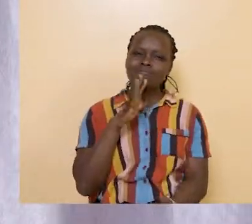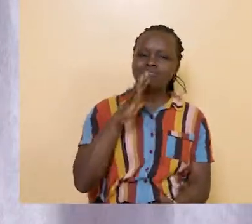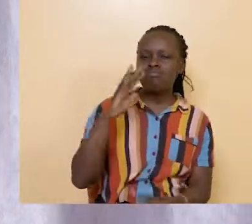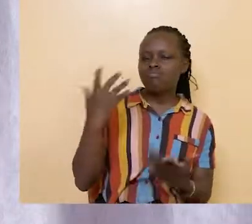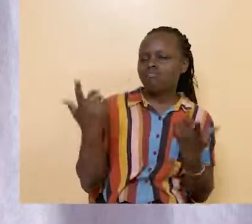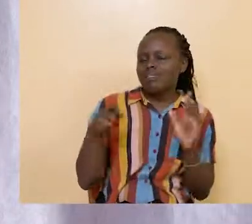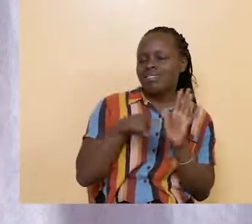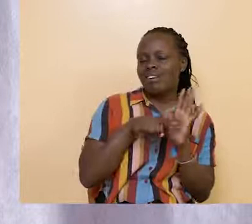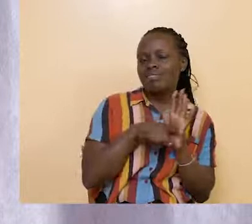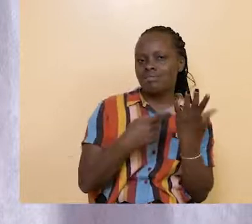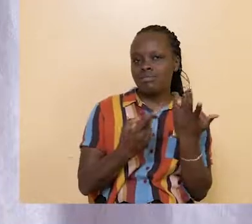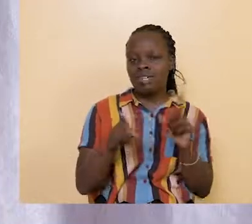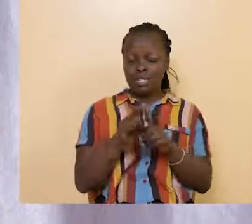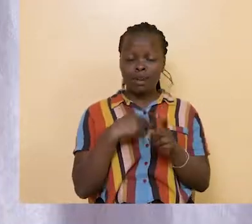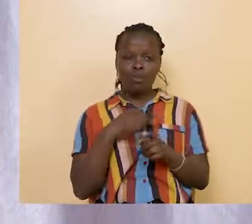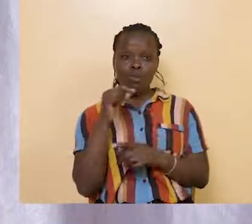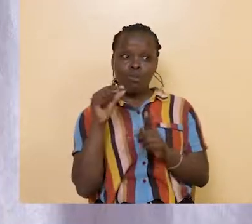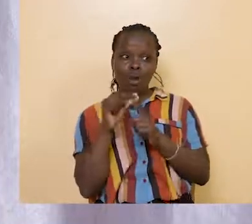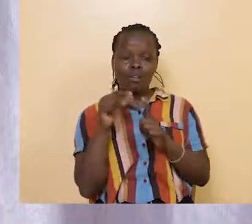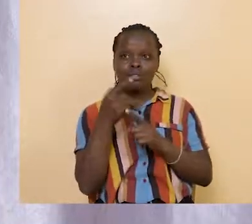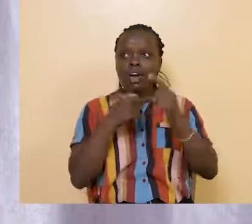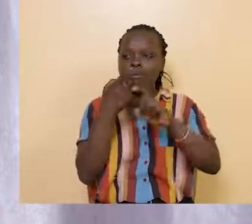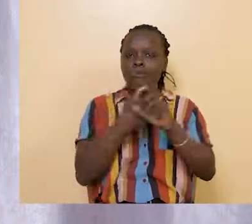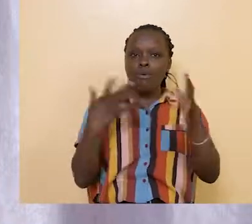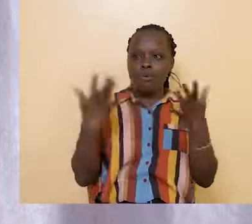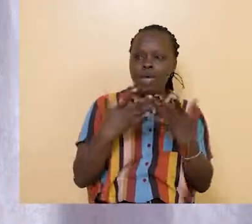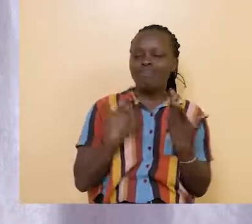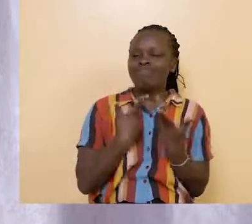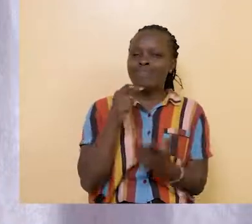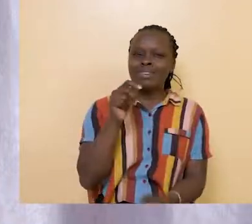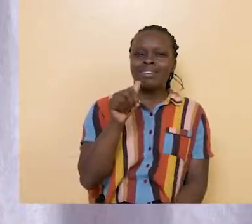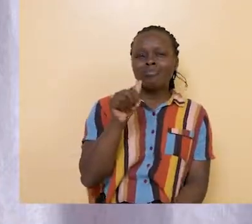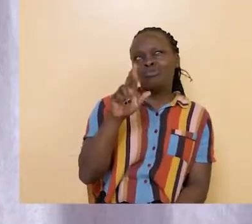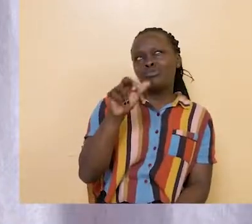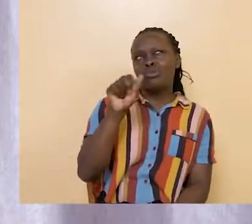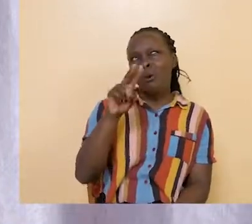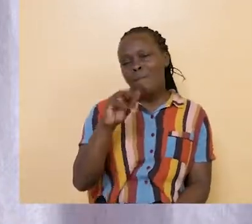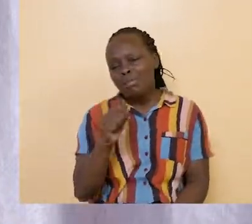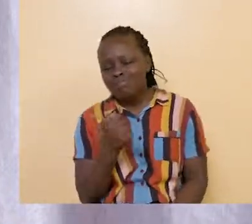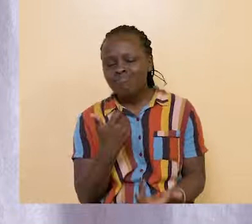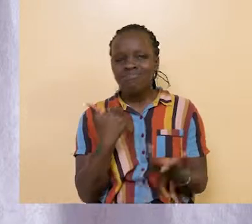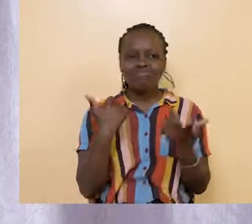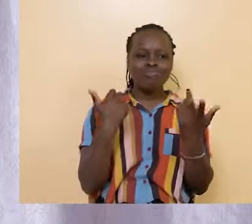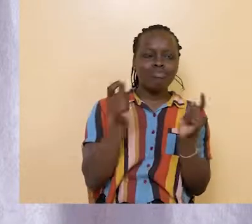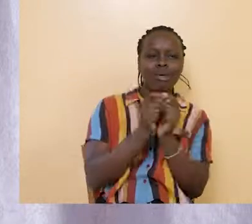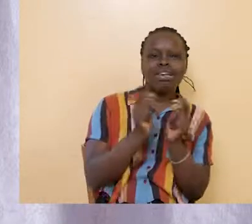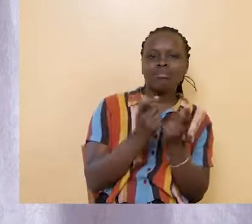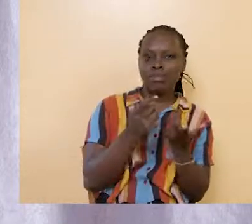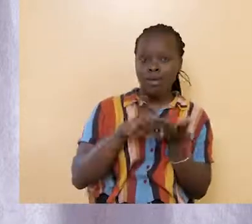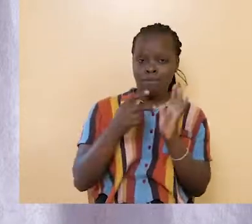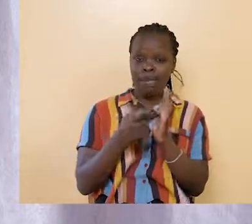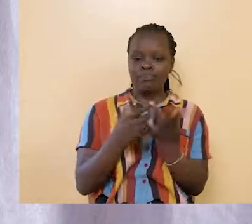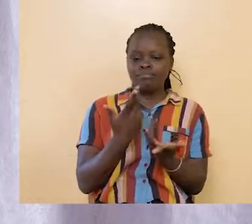have words that are coming from a place, as I said before, of unresolved trauma and unresolved pains. And so words are